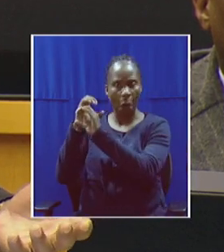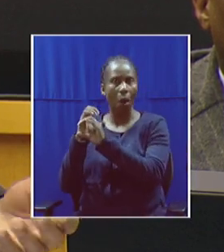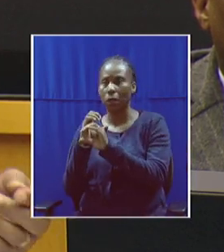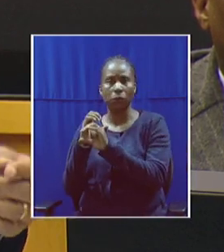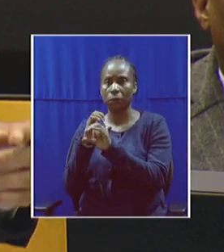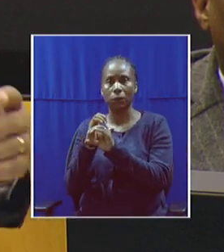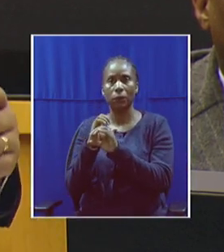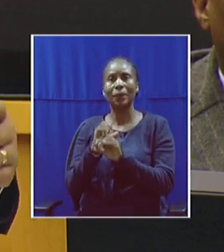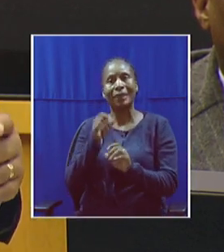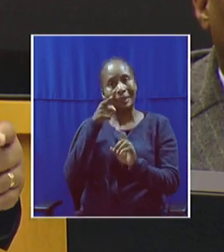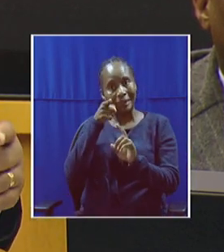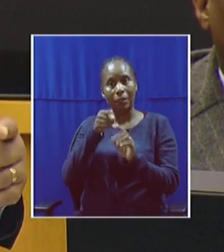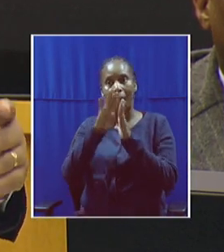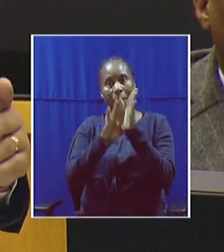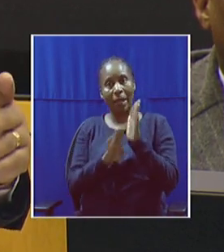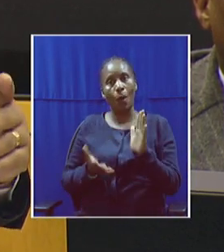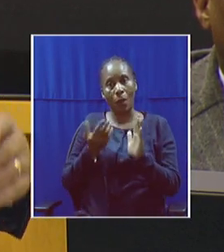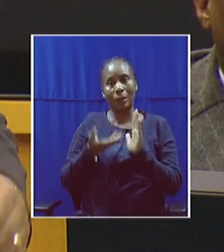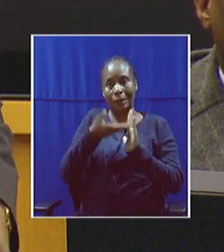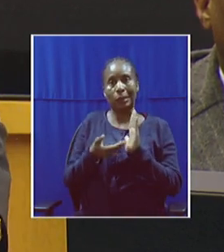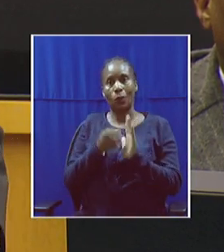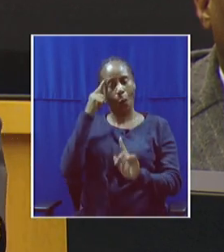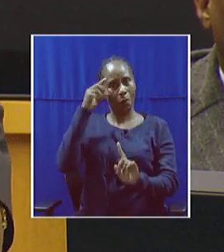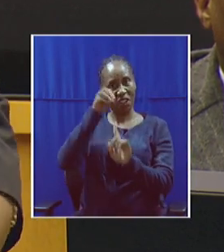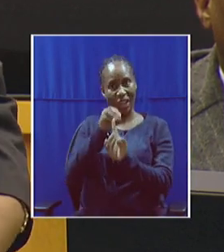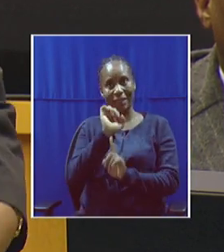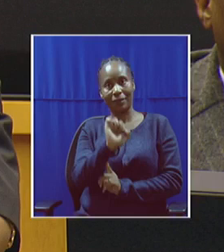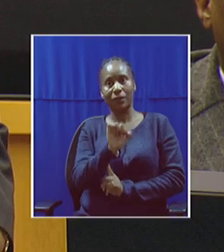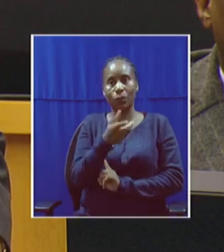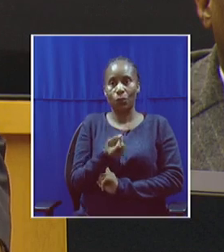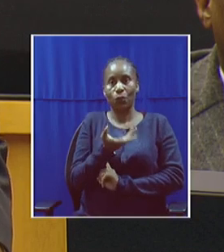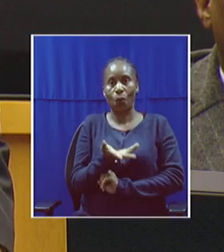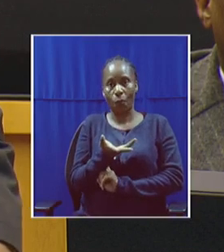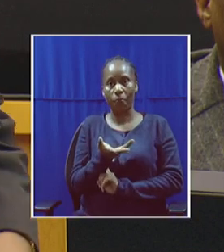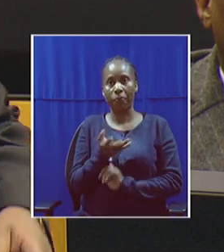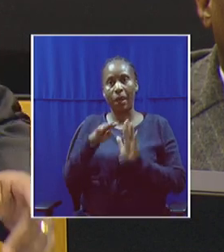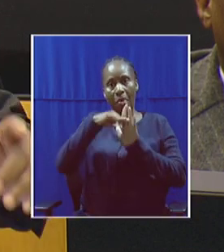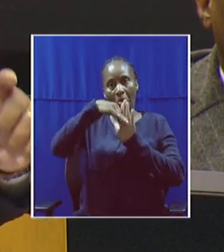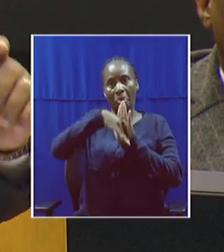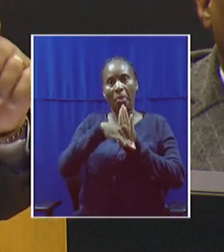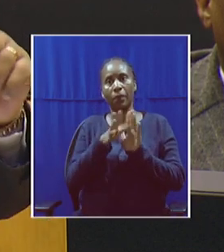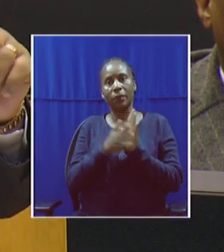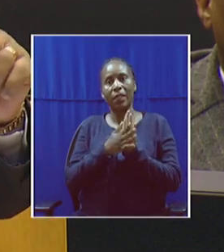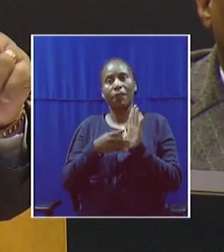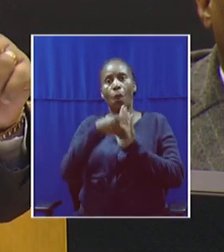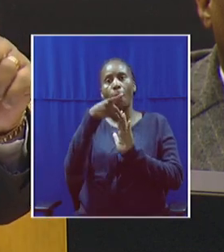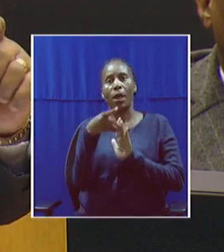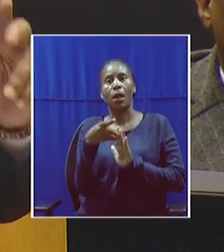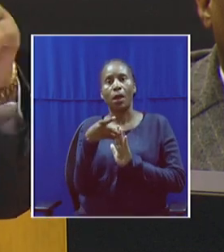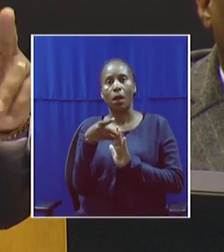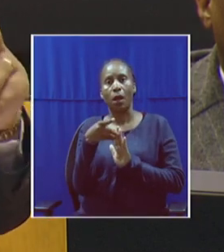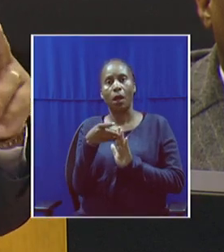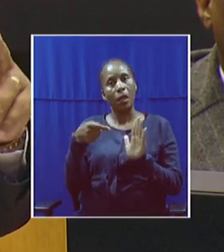of that bill uh under development is a